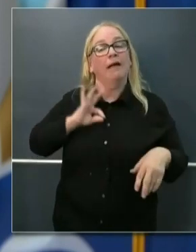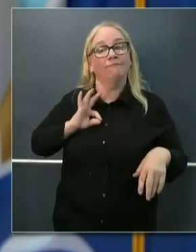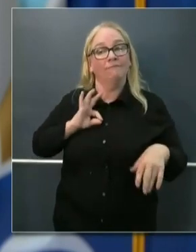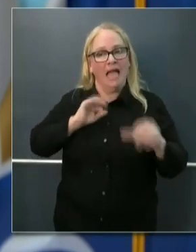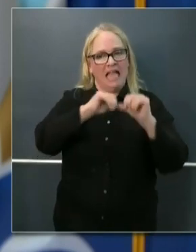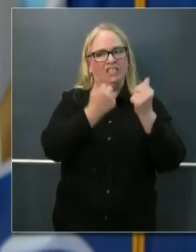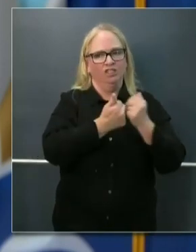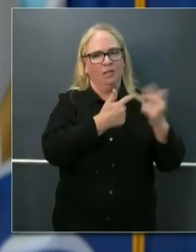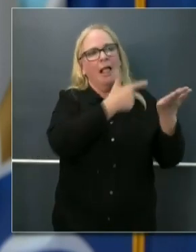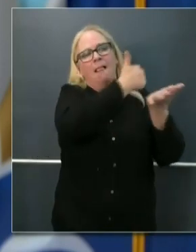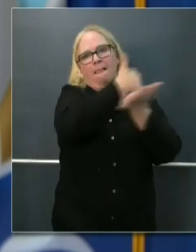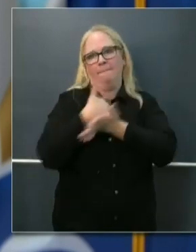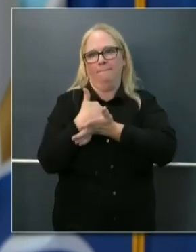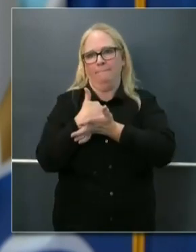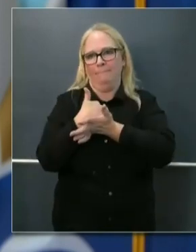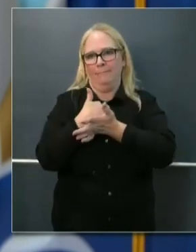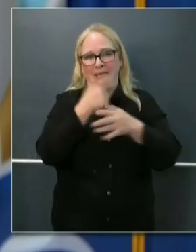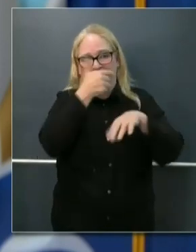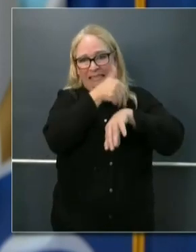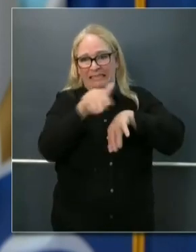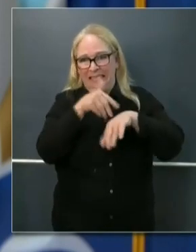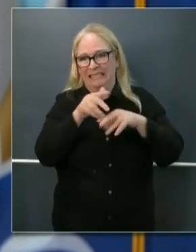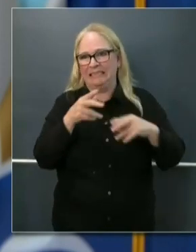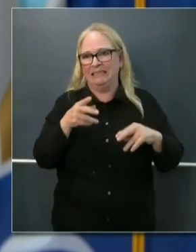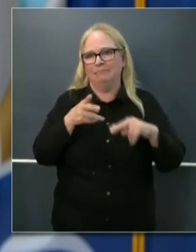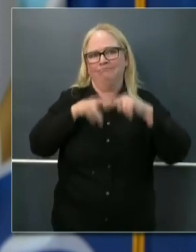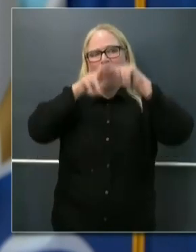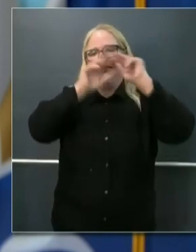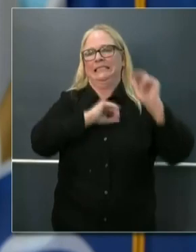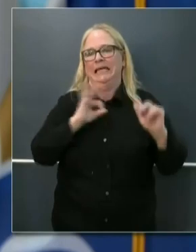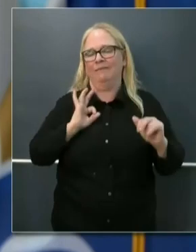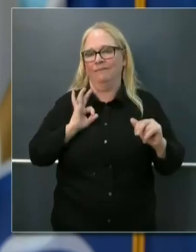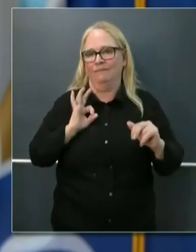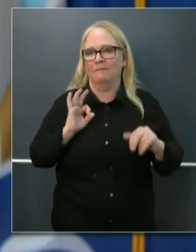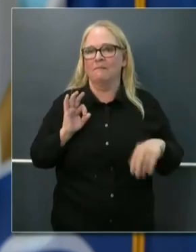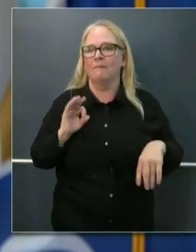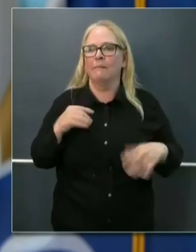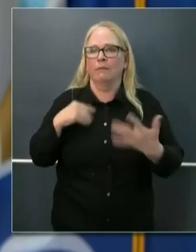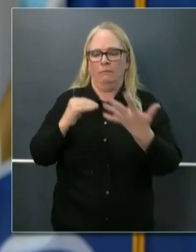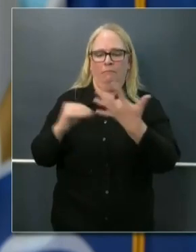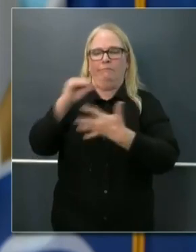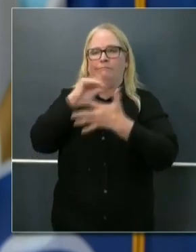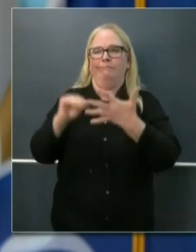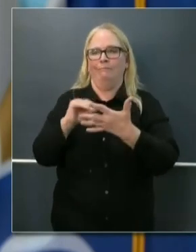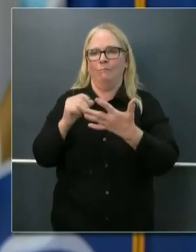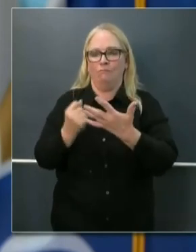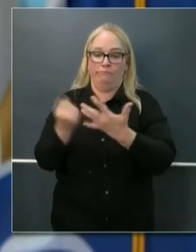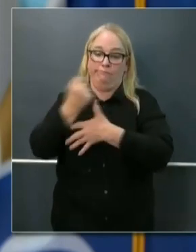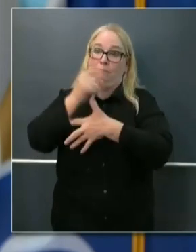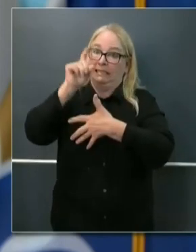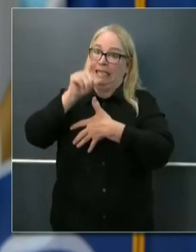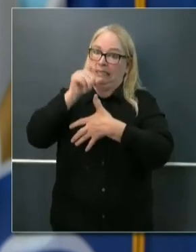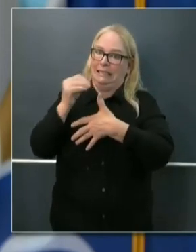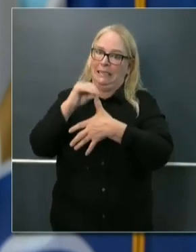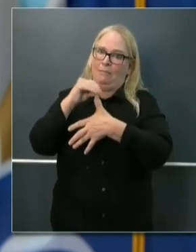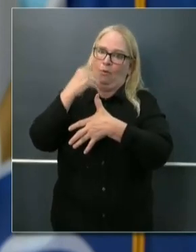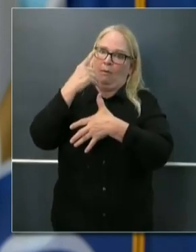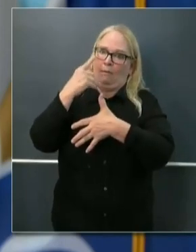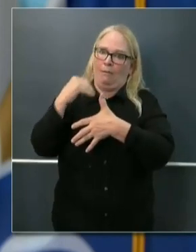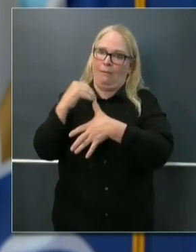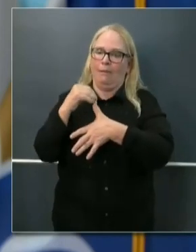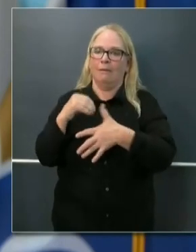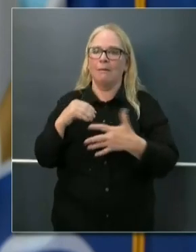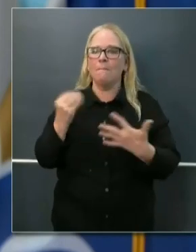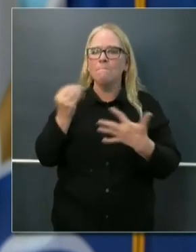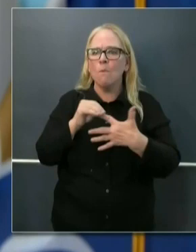to help us on surge staffing. We prioritize testing at our skilled nursing facilities, and we've prioritized some